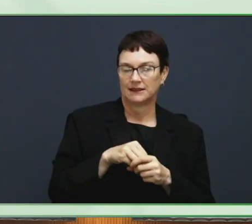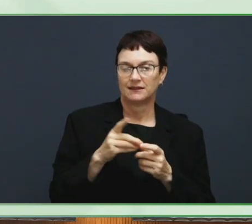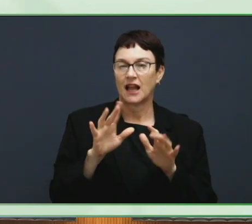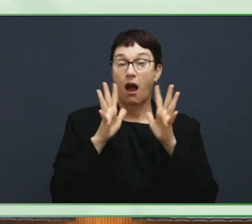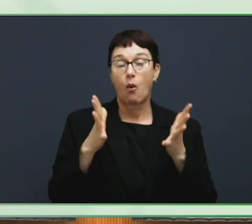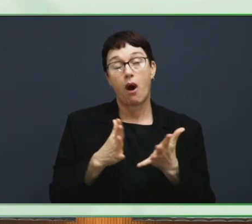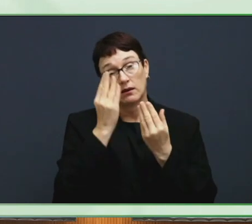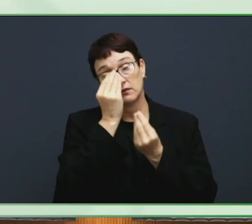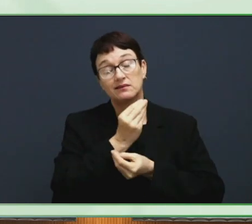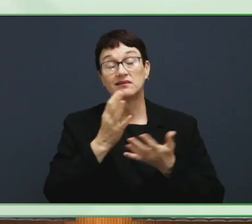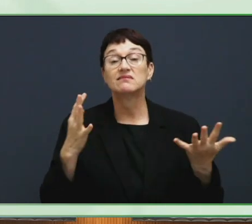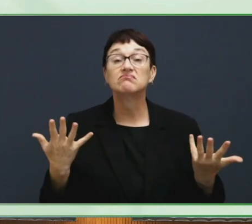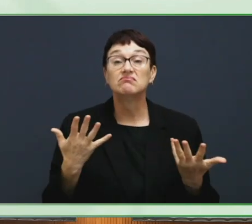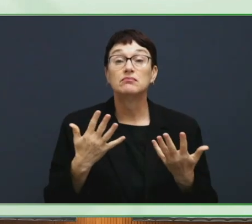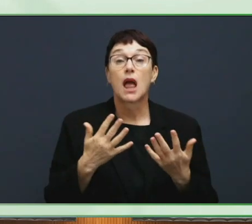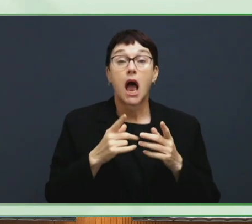principle.